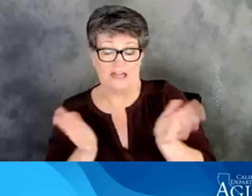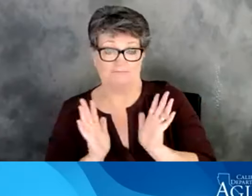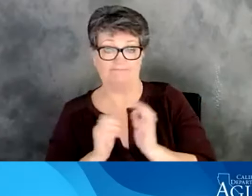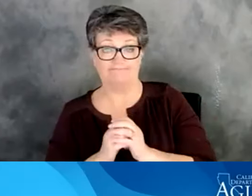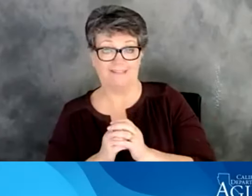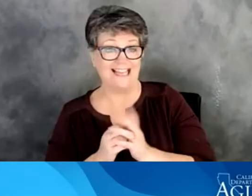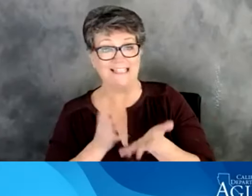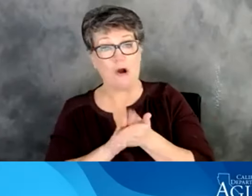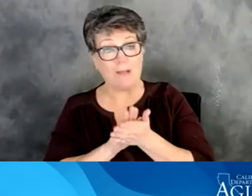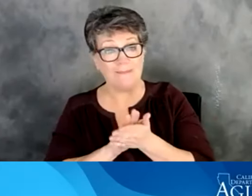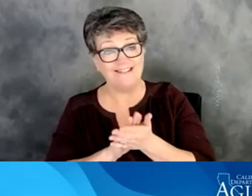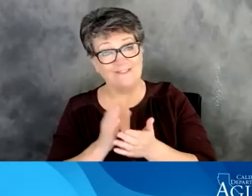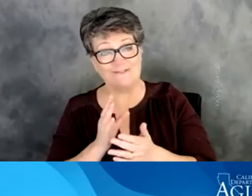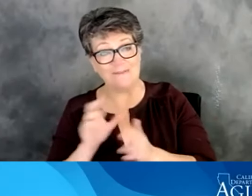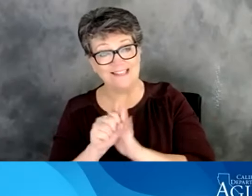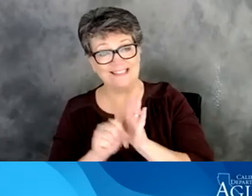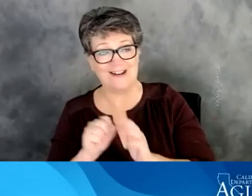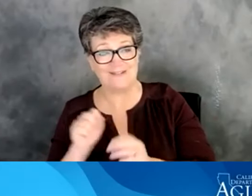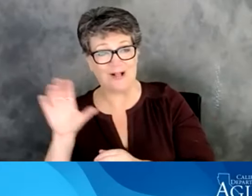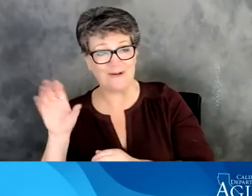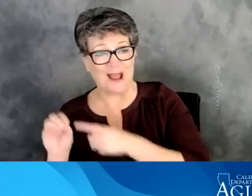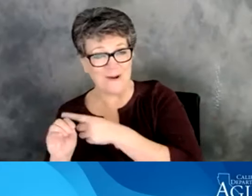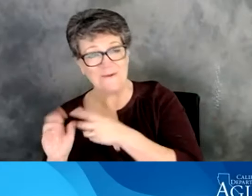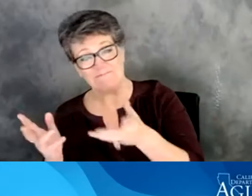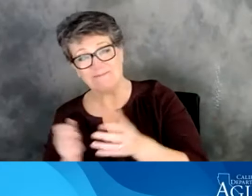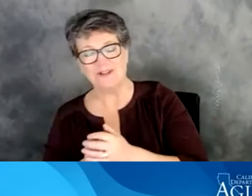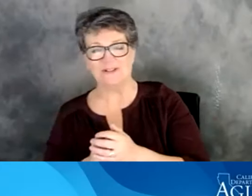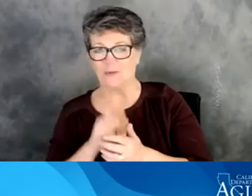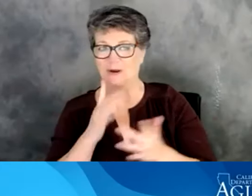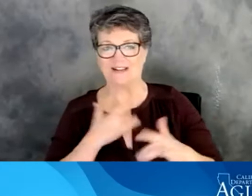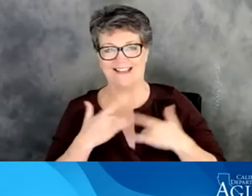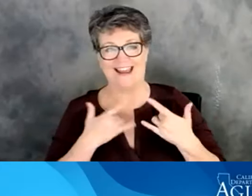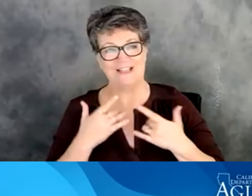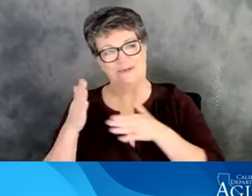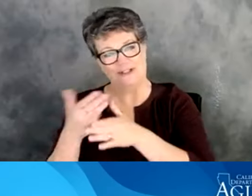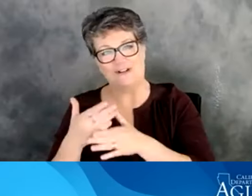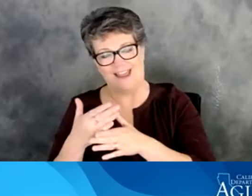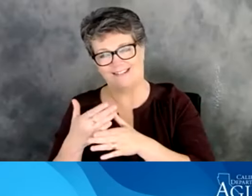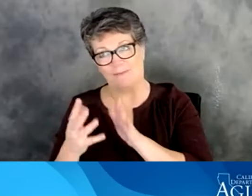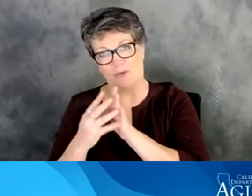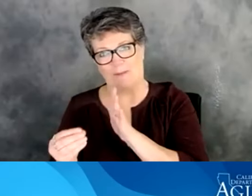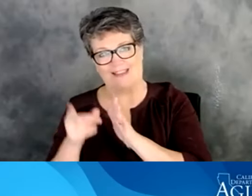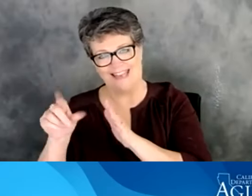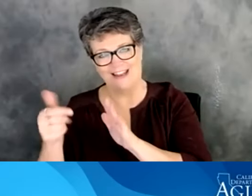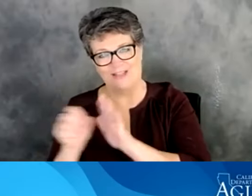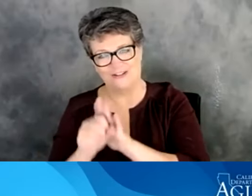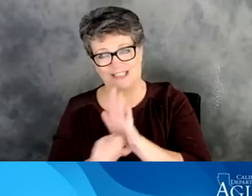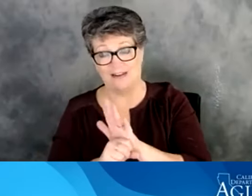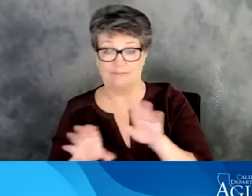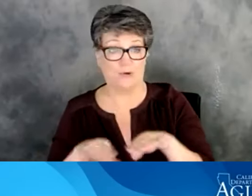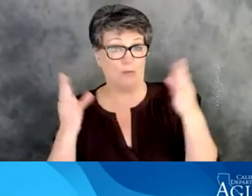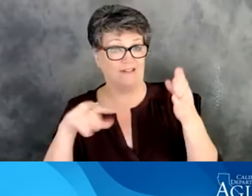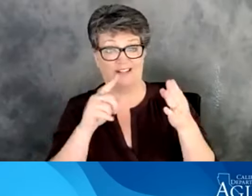that's a compliment, I think, to all the work that we've been doing. So we're excited to see that replicated. But of course, open it up if